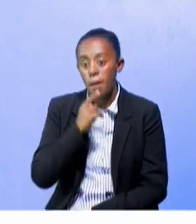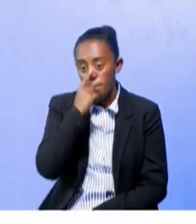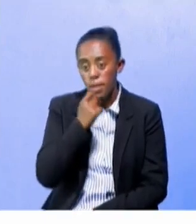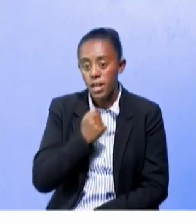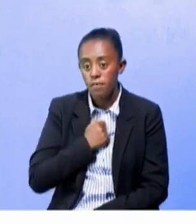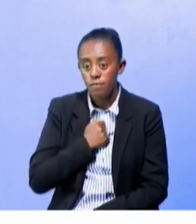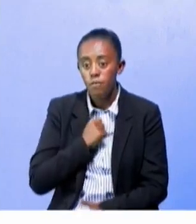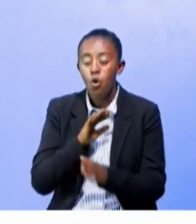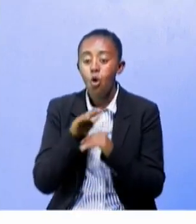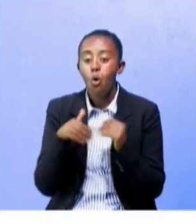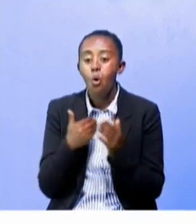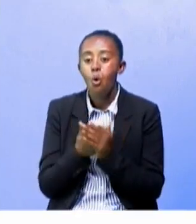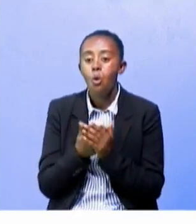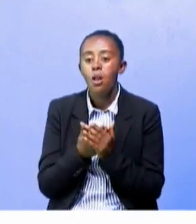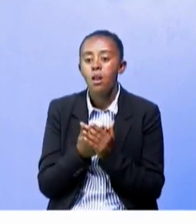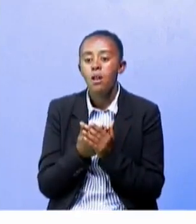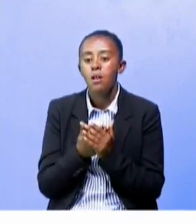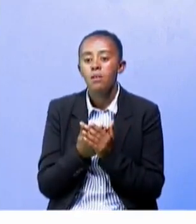all